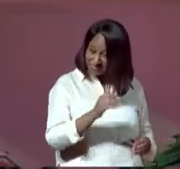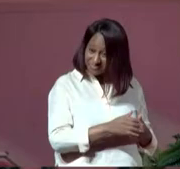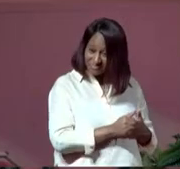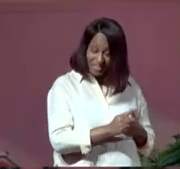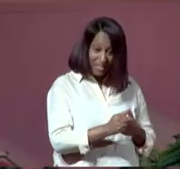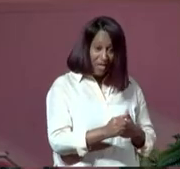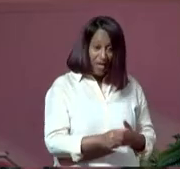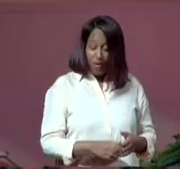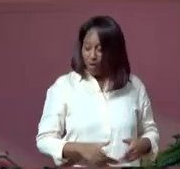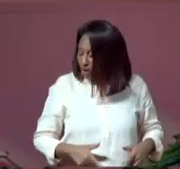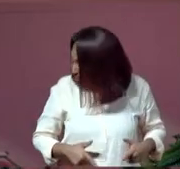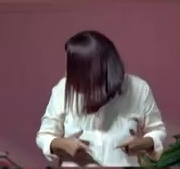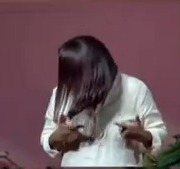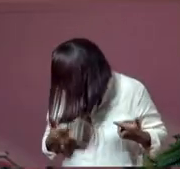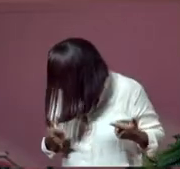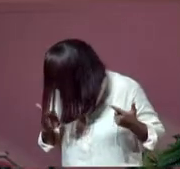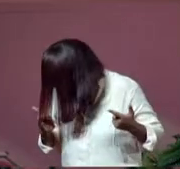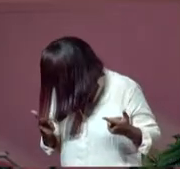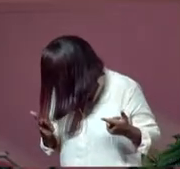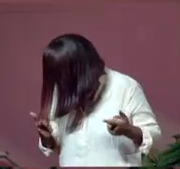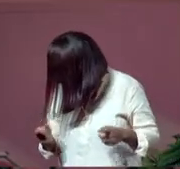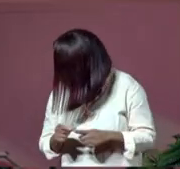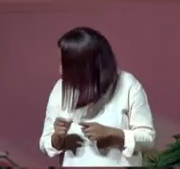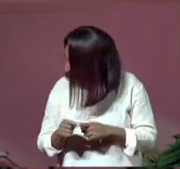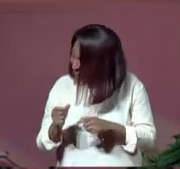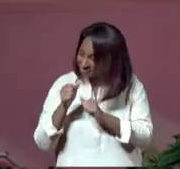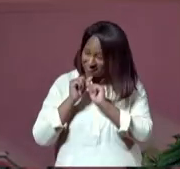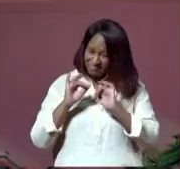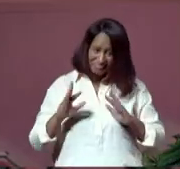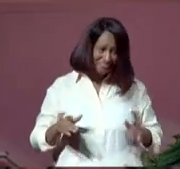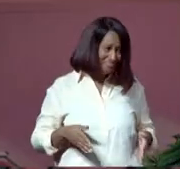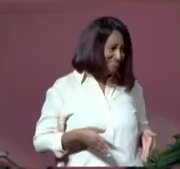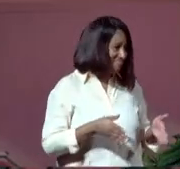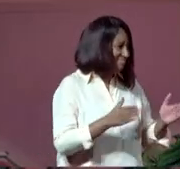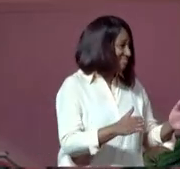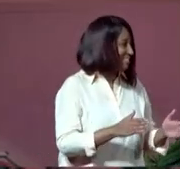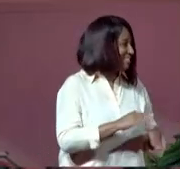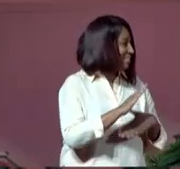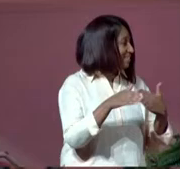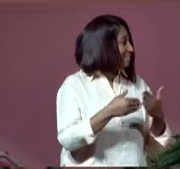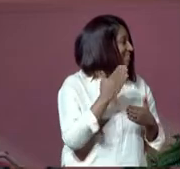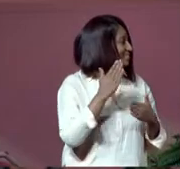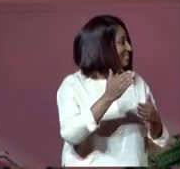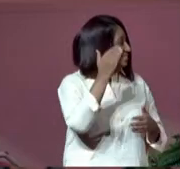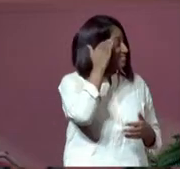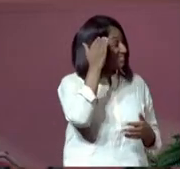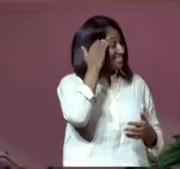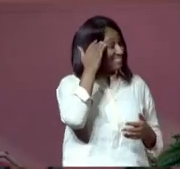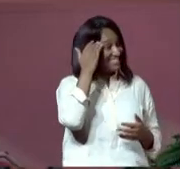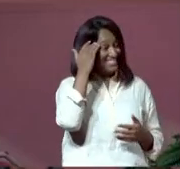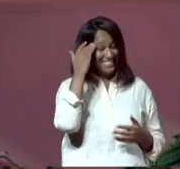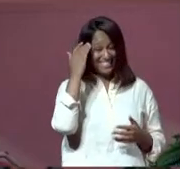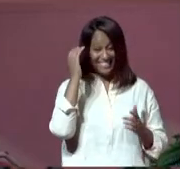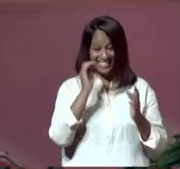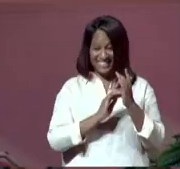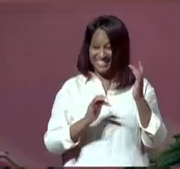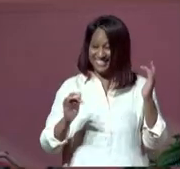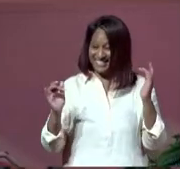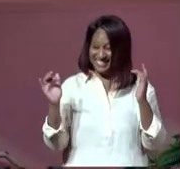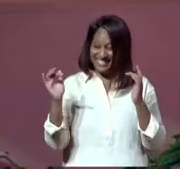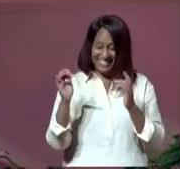word. And bless them in such a way that all will know they put their water pots